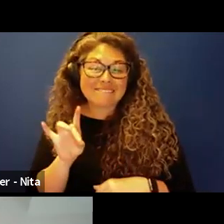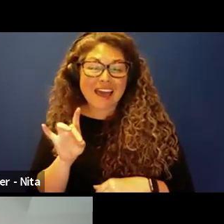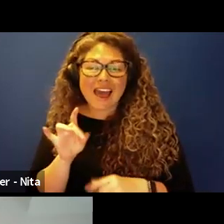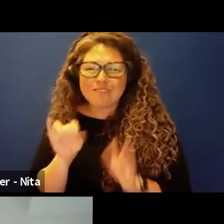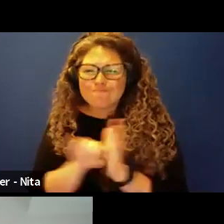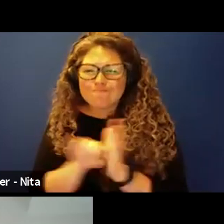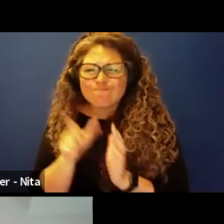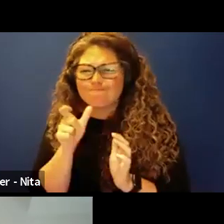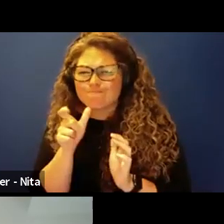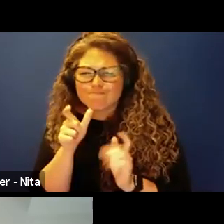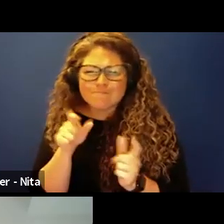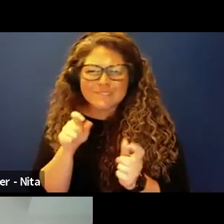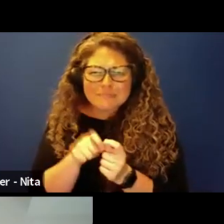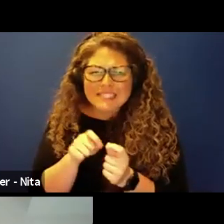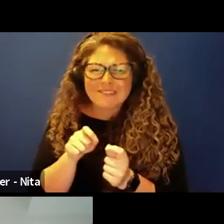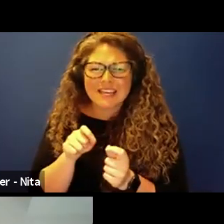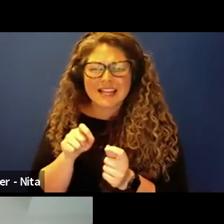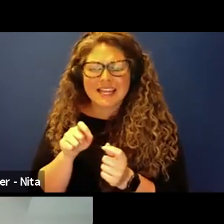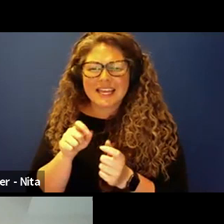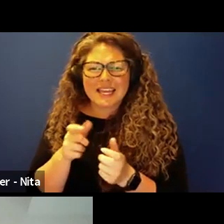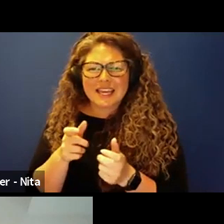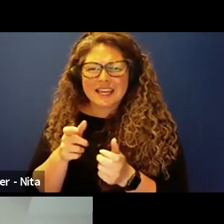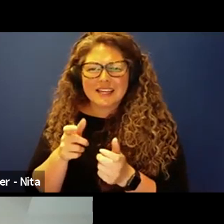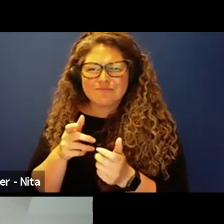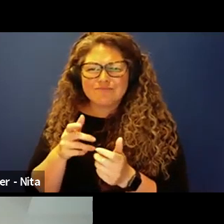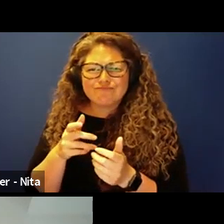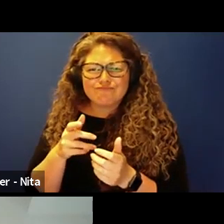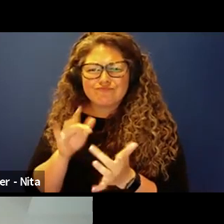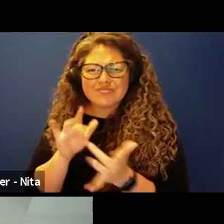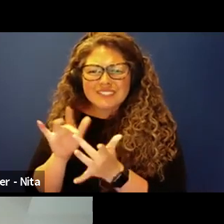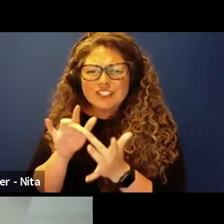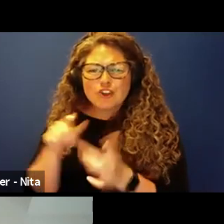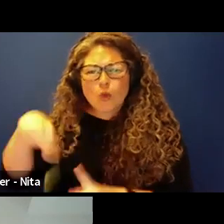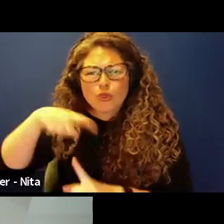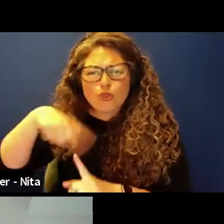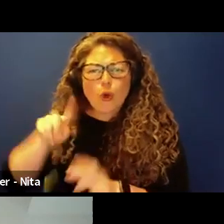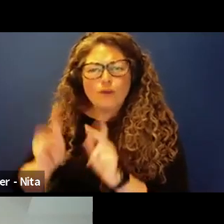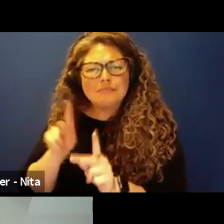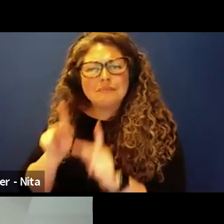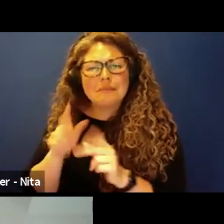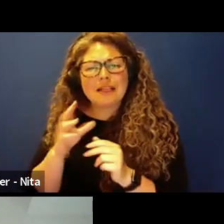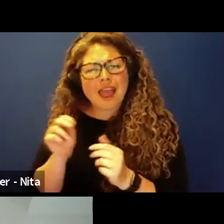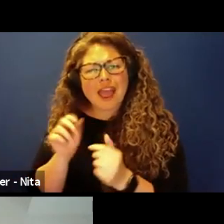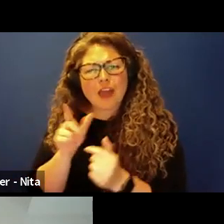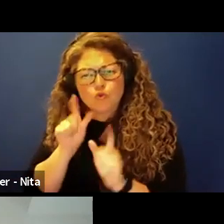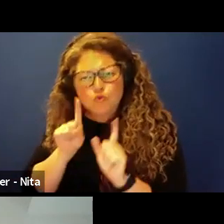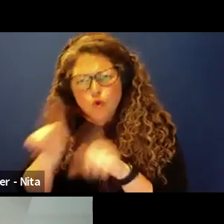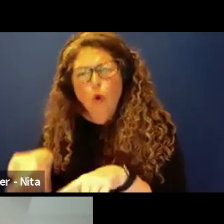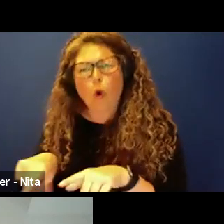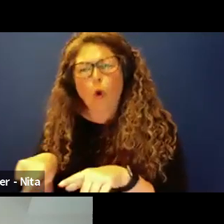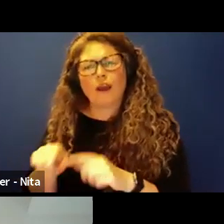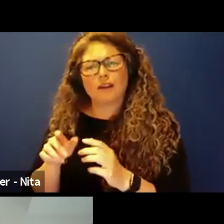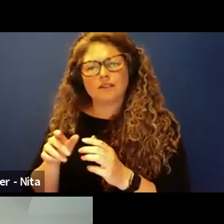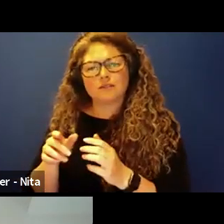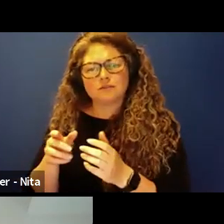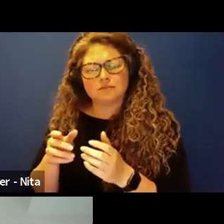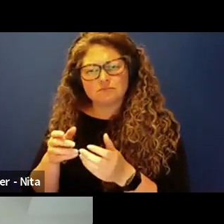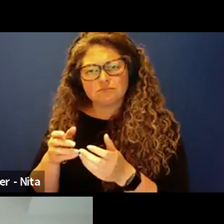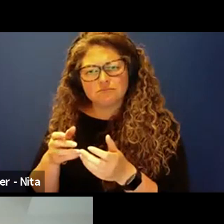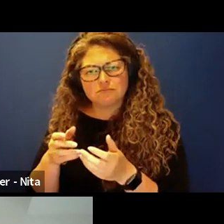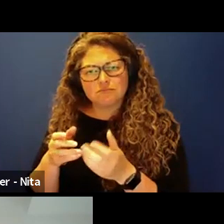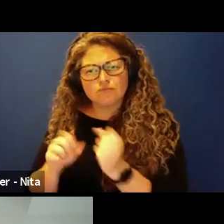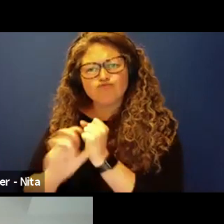is reaching these target persons of interest, and who's actually going out to talk to them, or getting in touch with